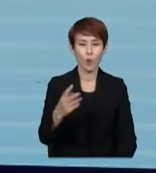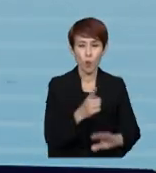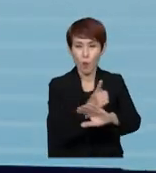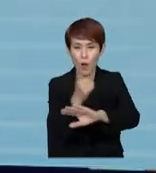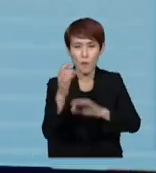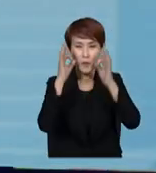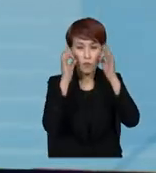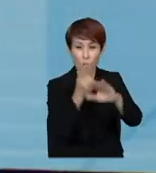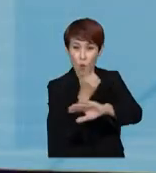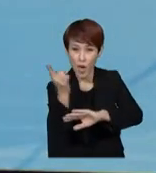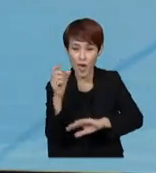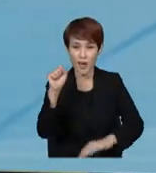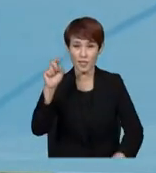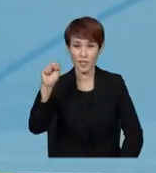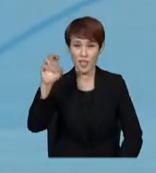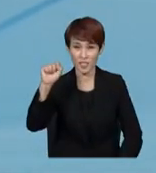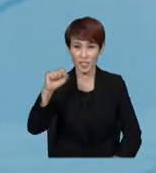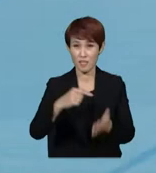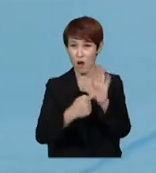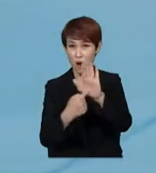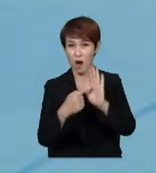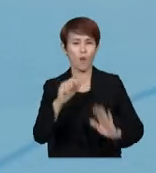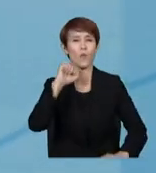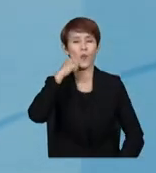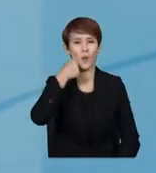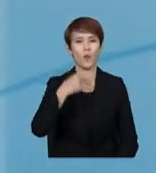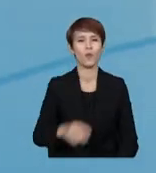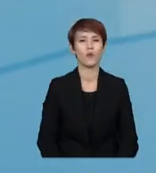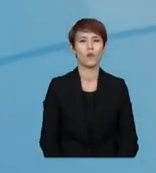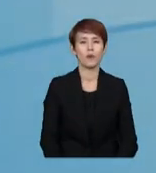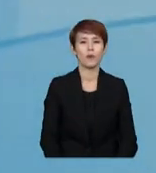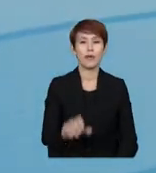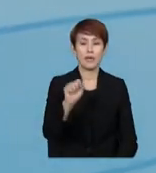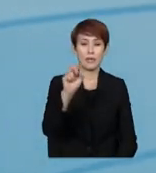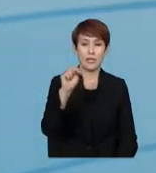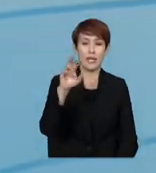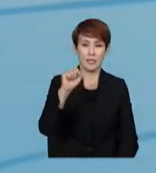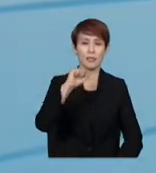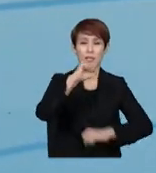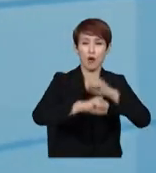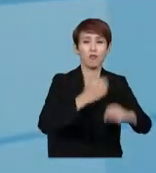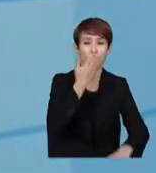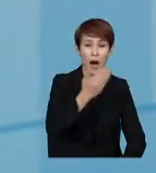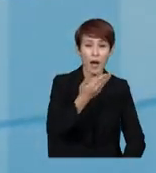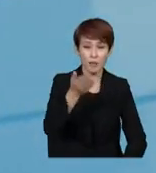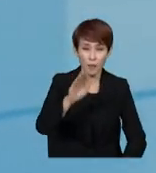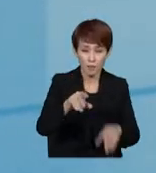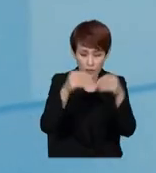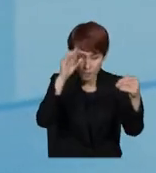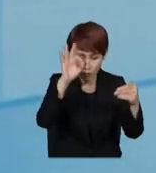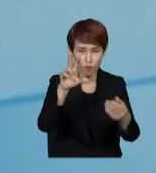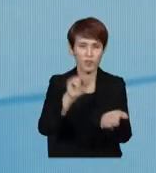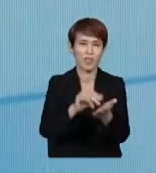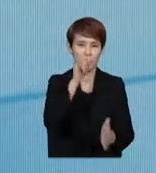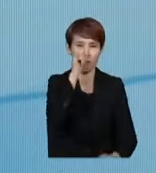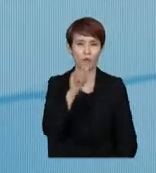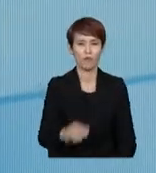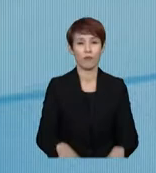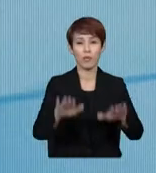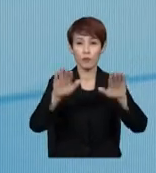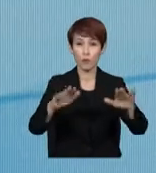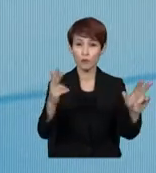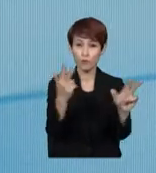ways, but problematic nonetheless. As we've just found out, this very week and last week, there seems to be something